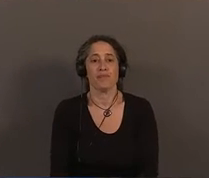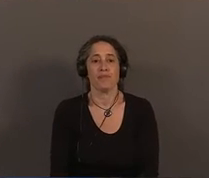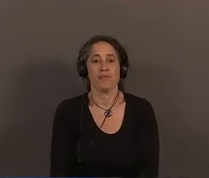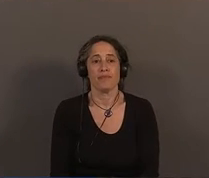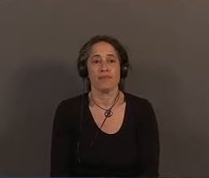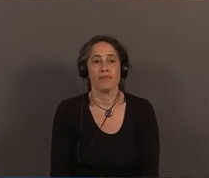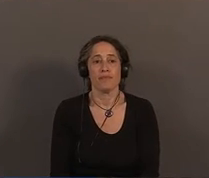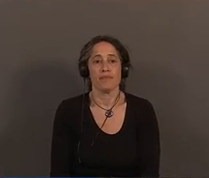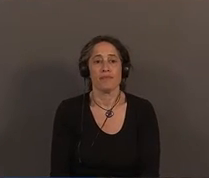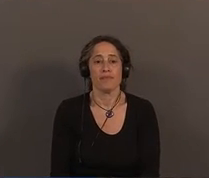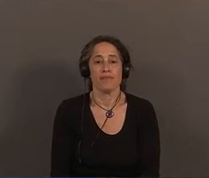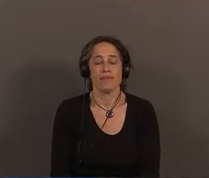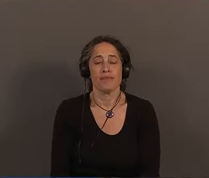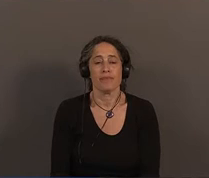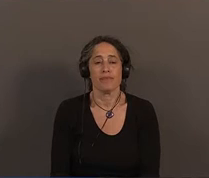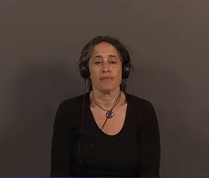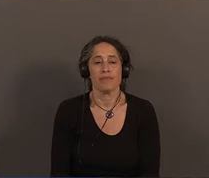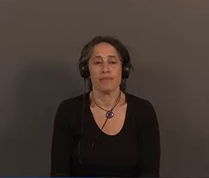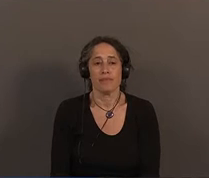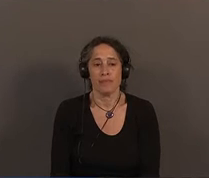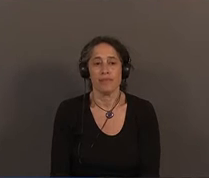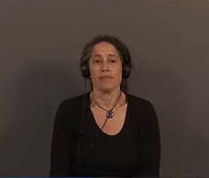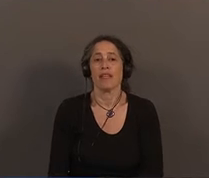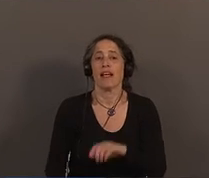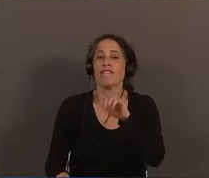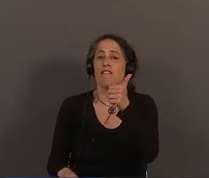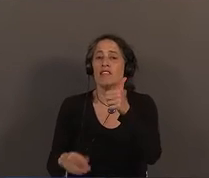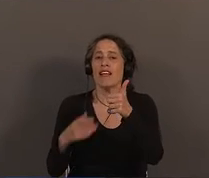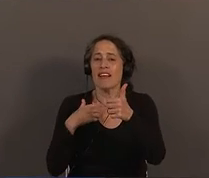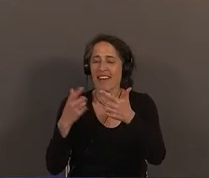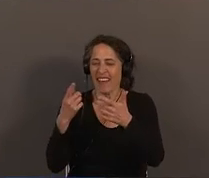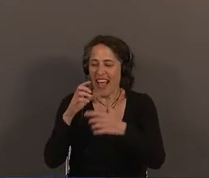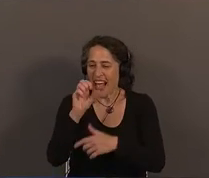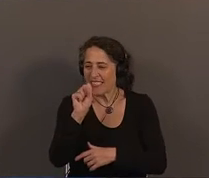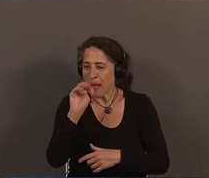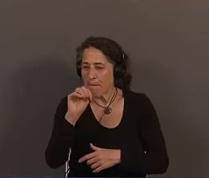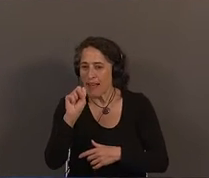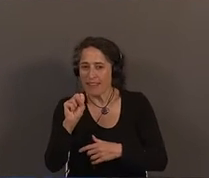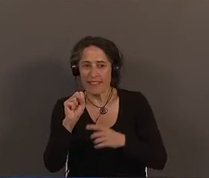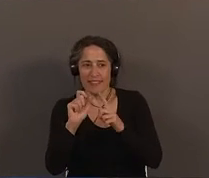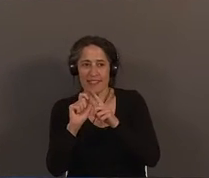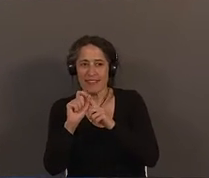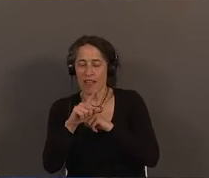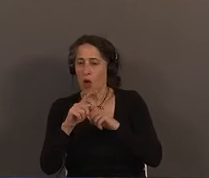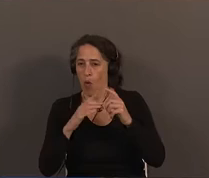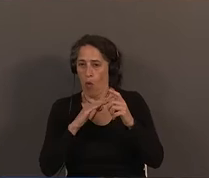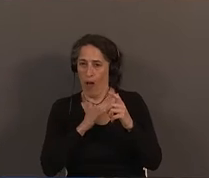I switched on the phone, it doesn't work. I knew it. What are you doing?